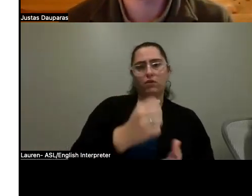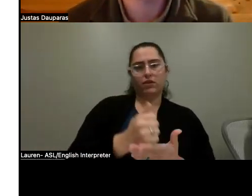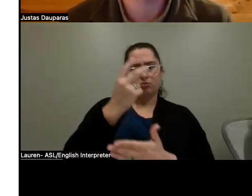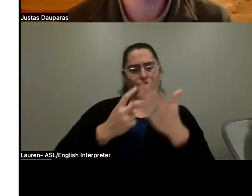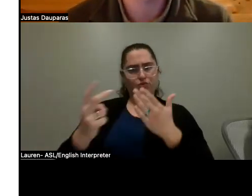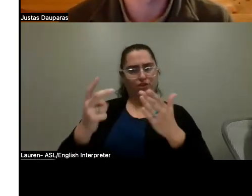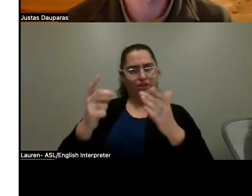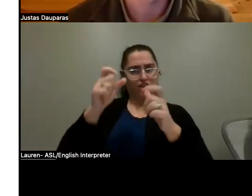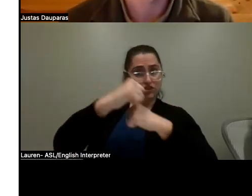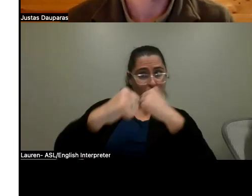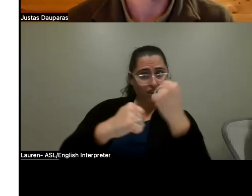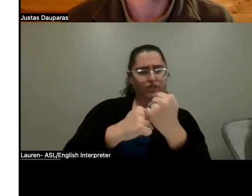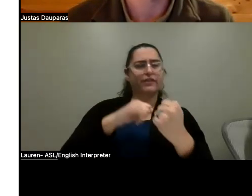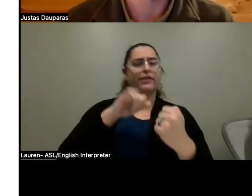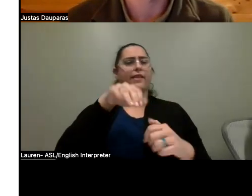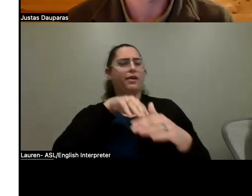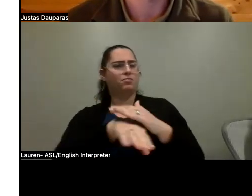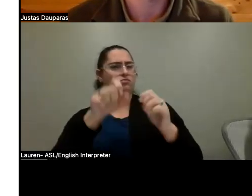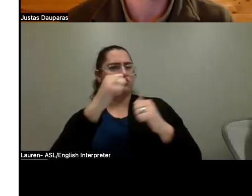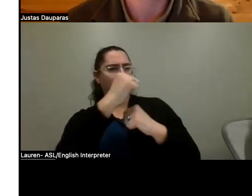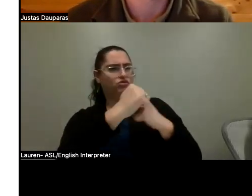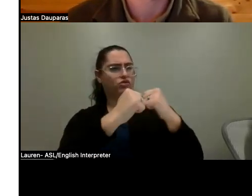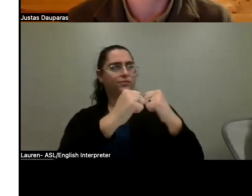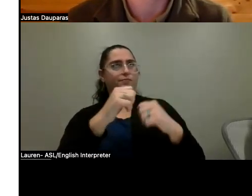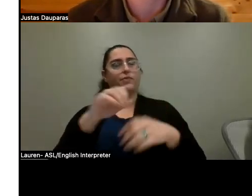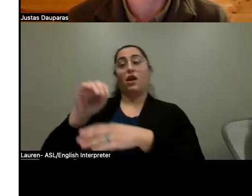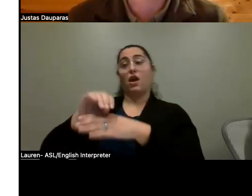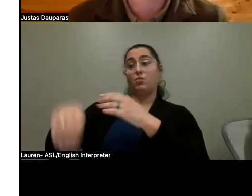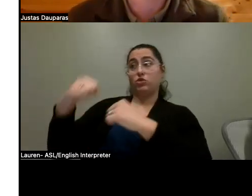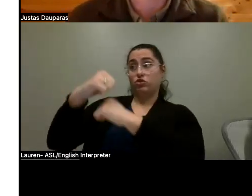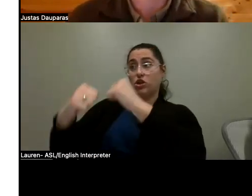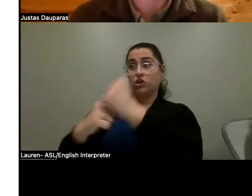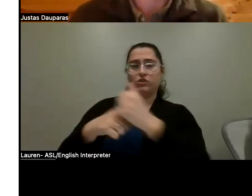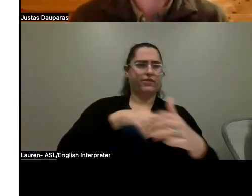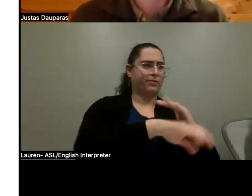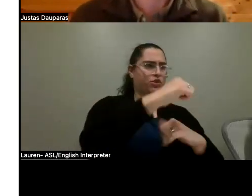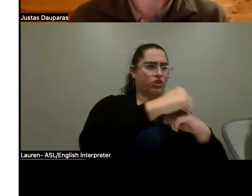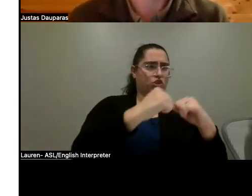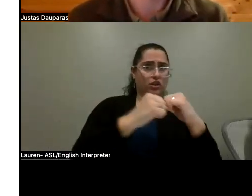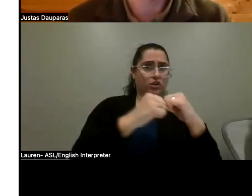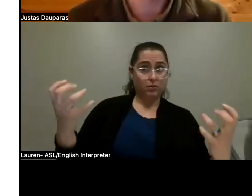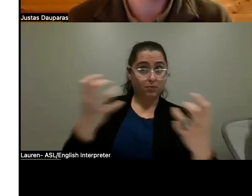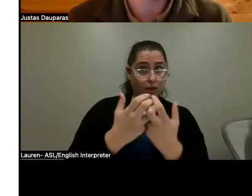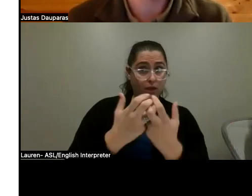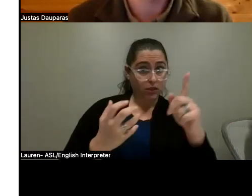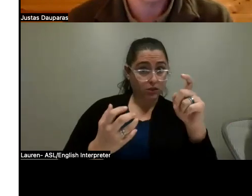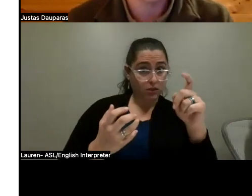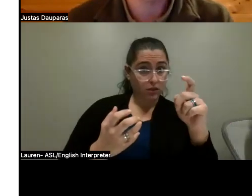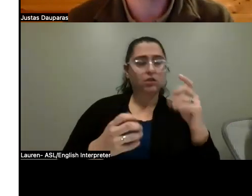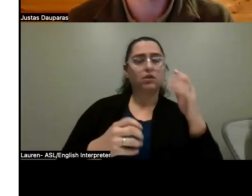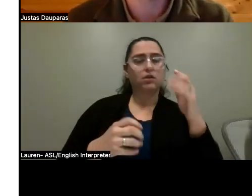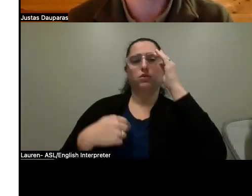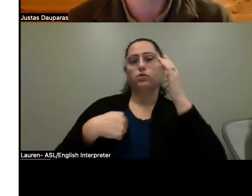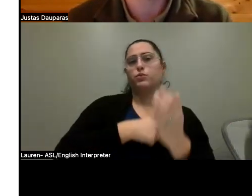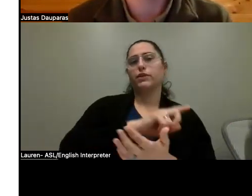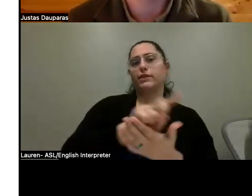input structure matches to the output structure matches to the input structure. So this is a structure, a model that we try to design. We come up with a sequence, and